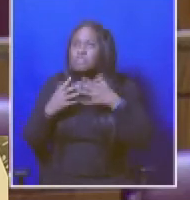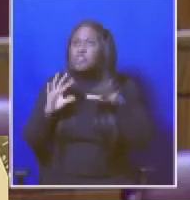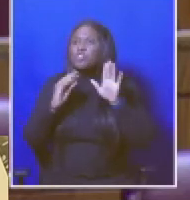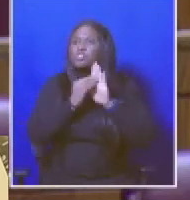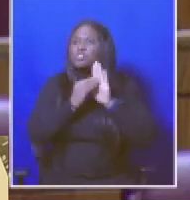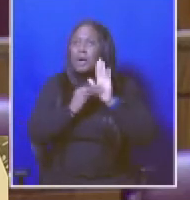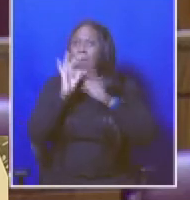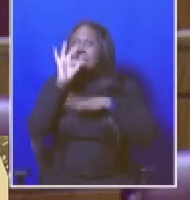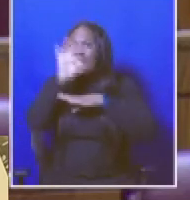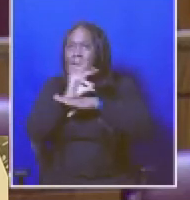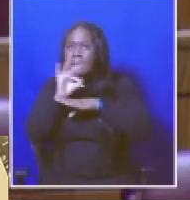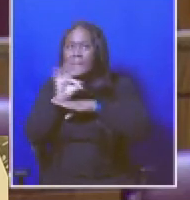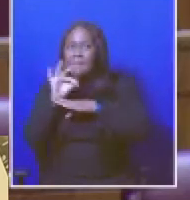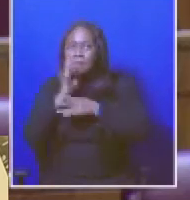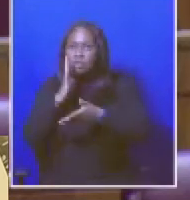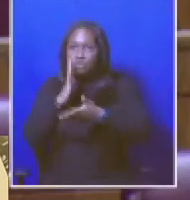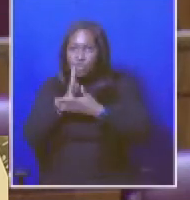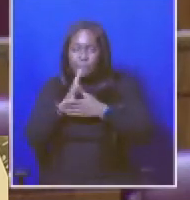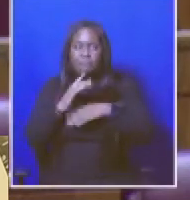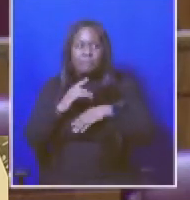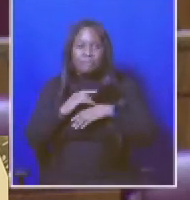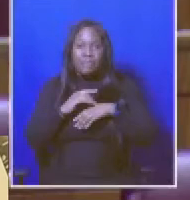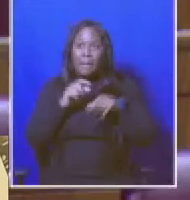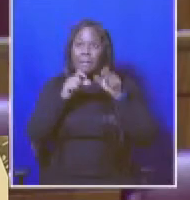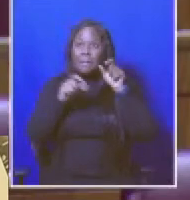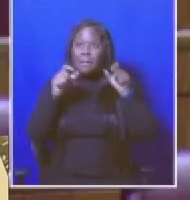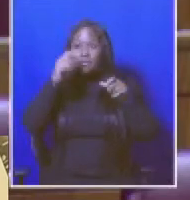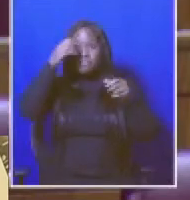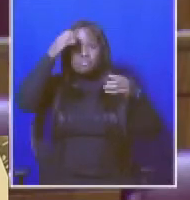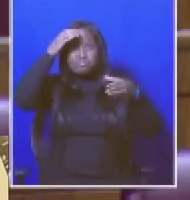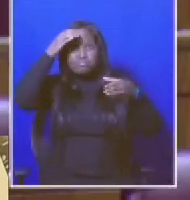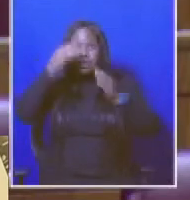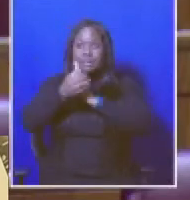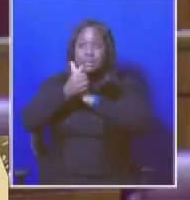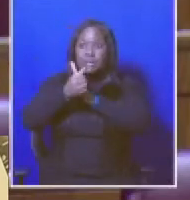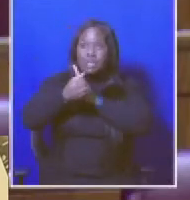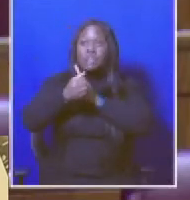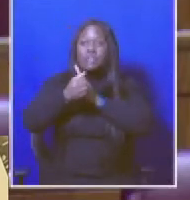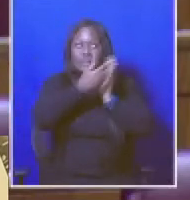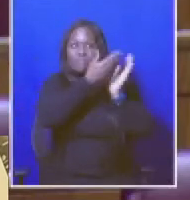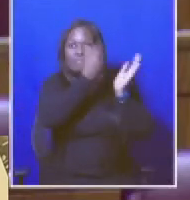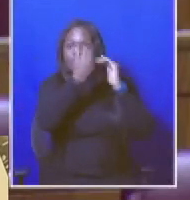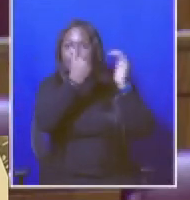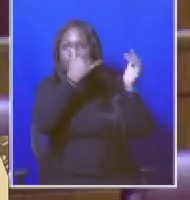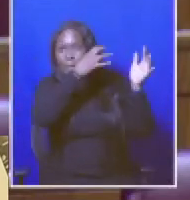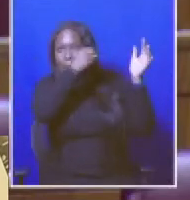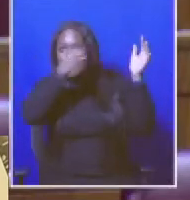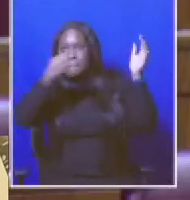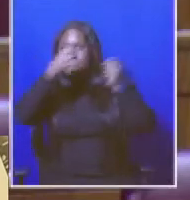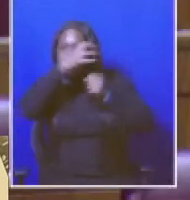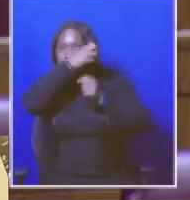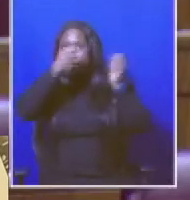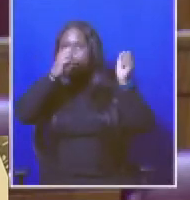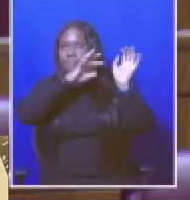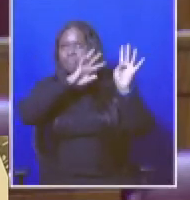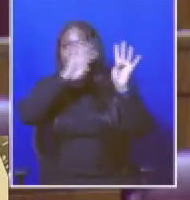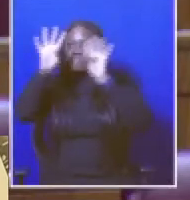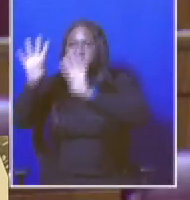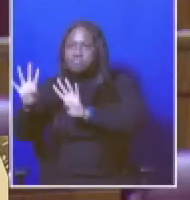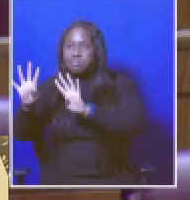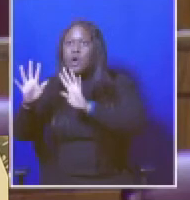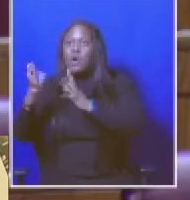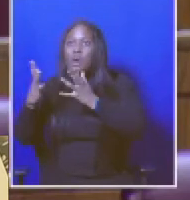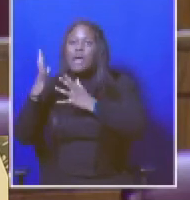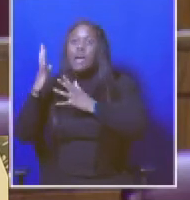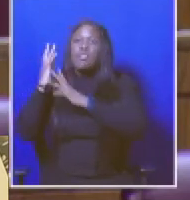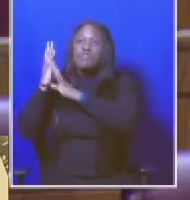is recruitment of skilled personnel to rural and underdeveloped areas, so